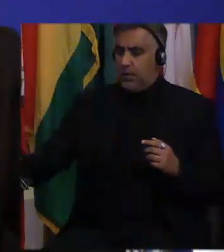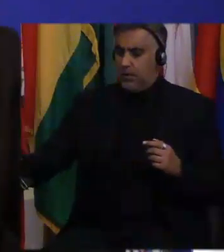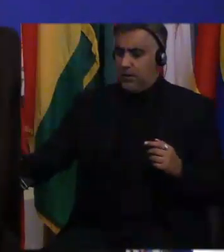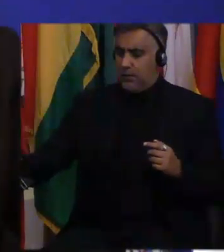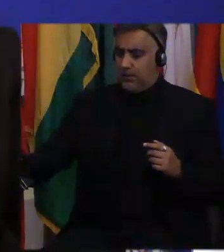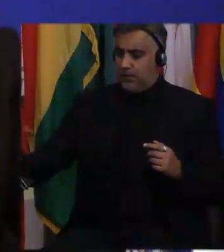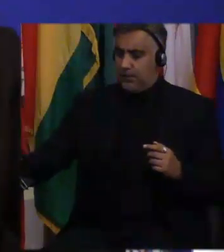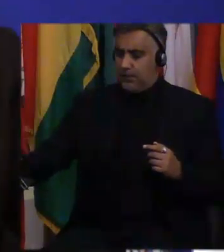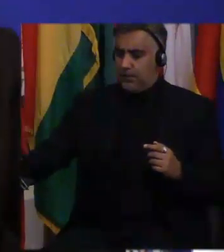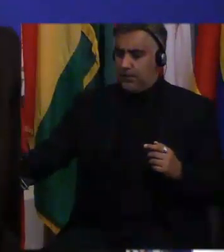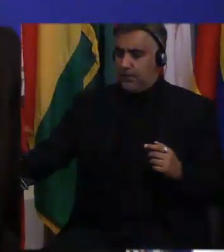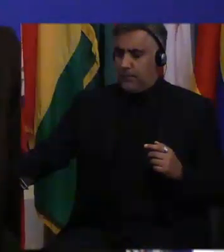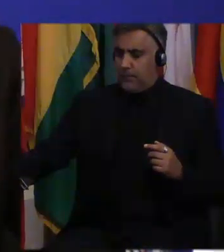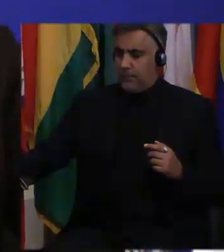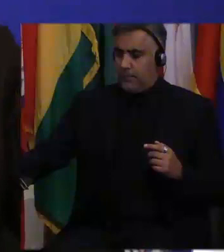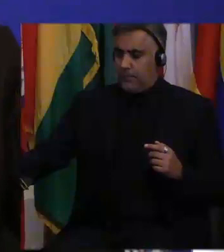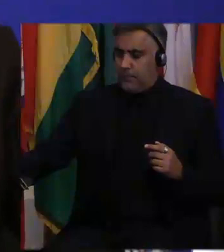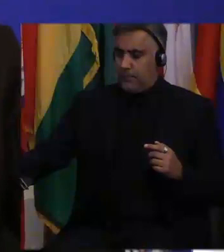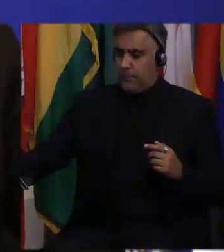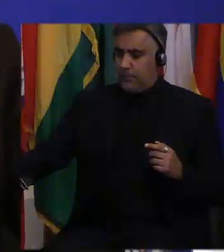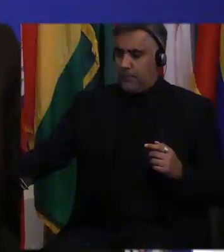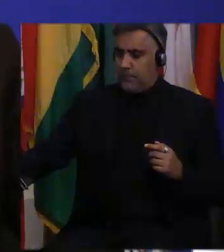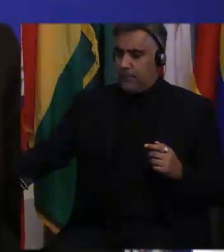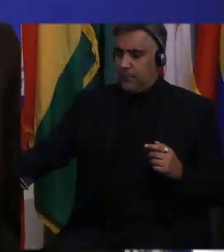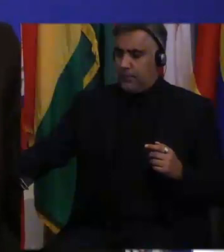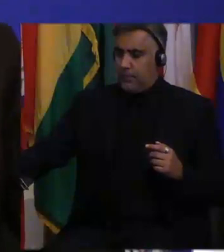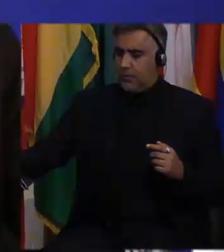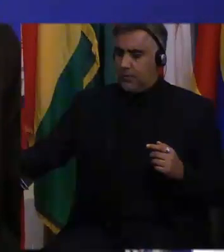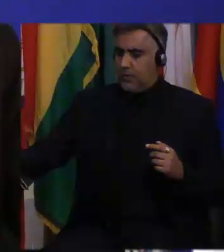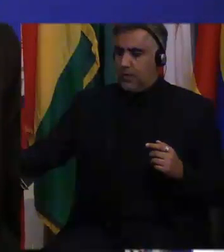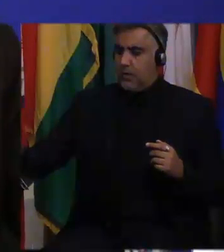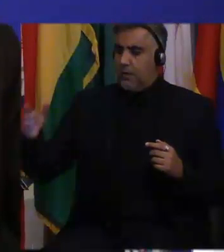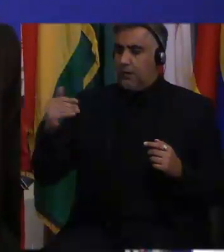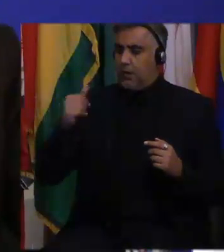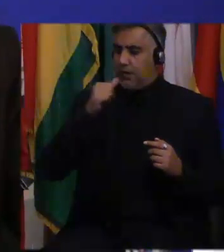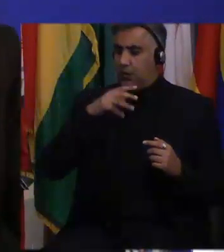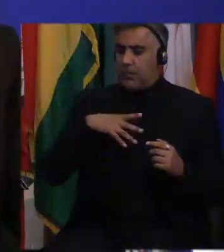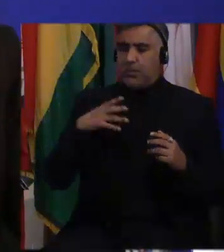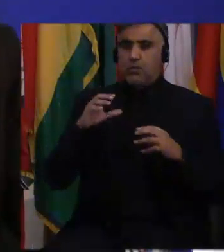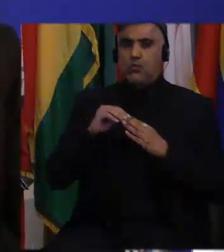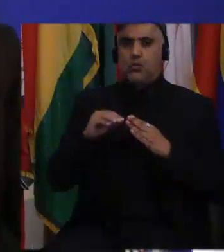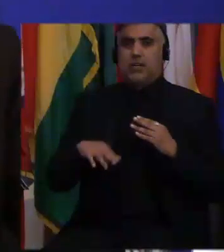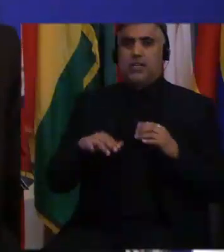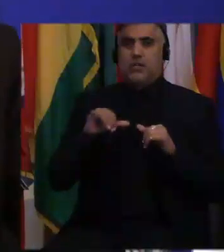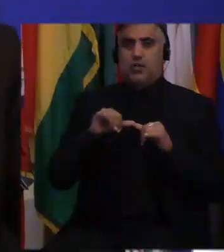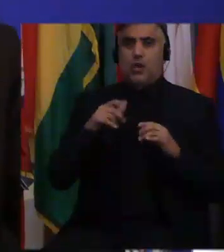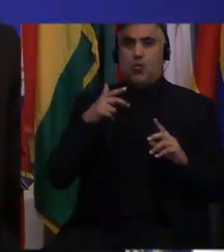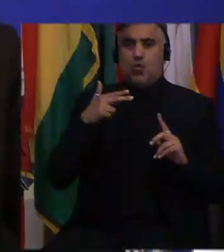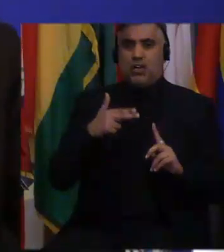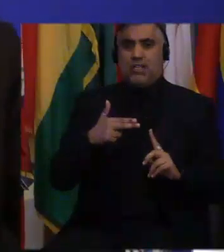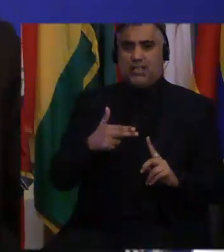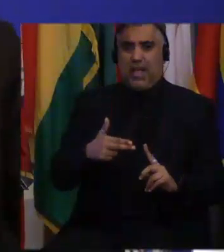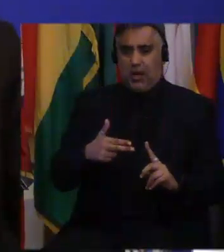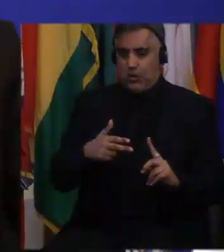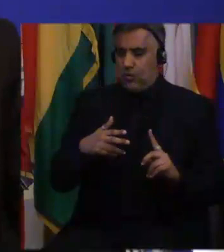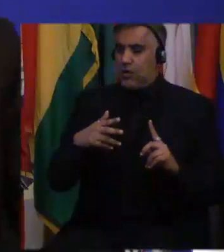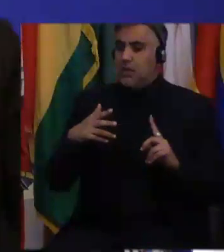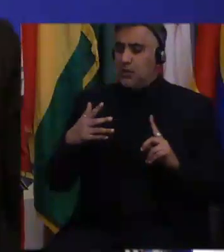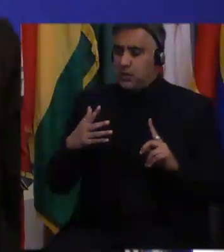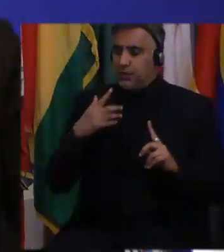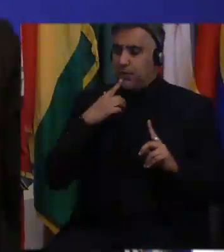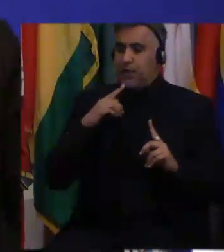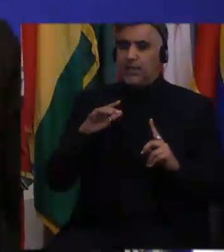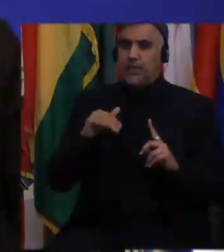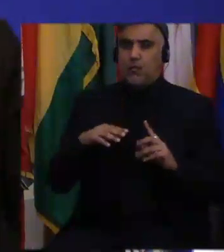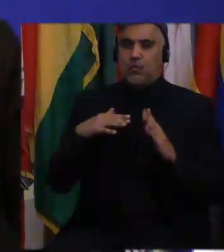clear to Canada in 1989 on December 6th, when 14 women who were students of engineering were gunned down just for the